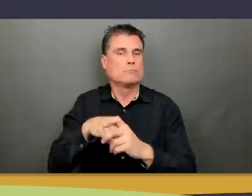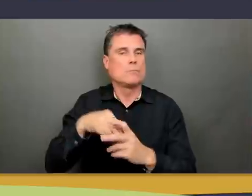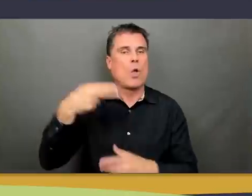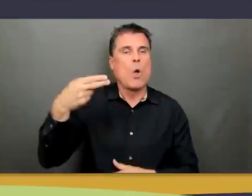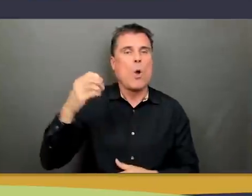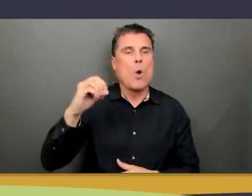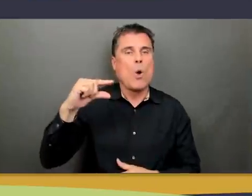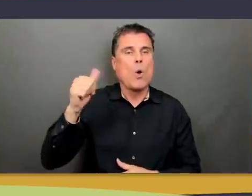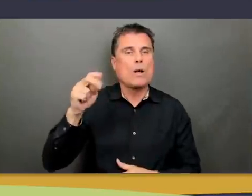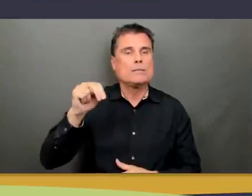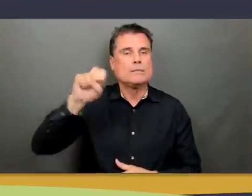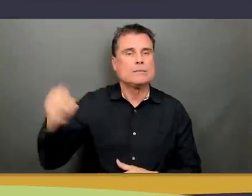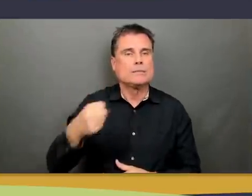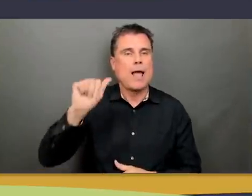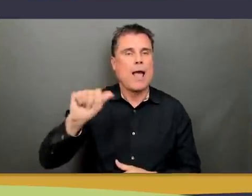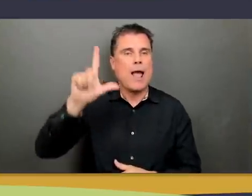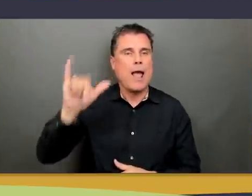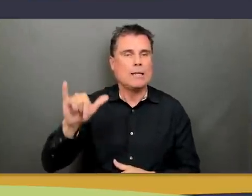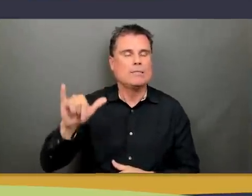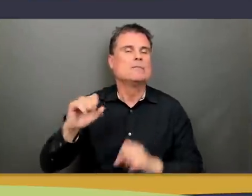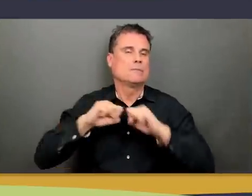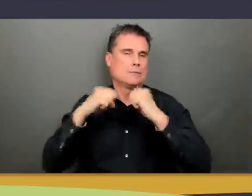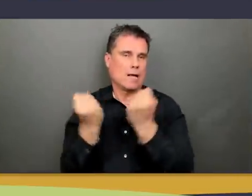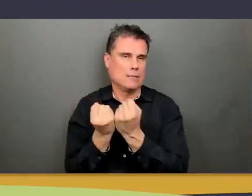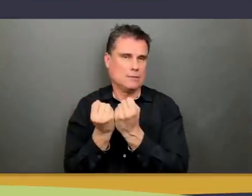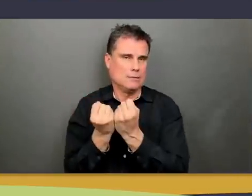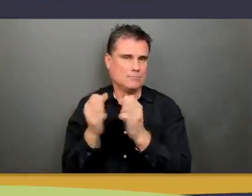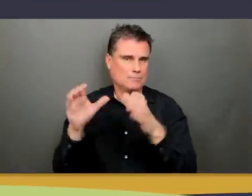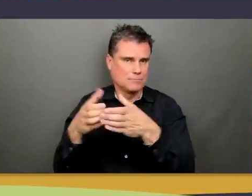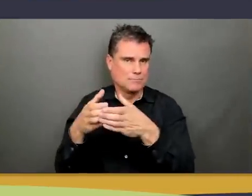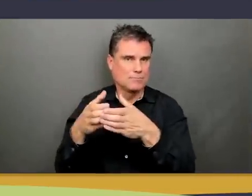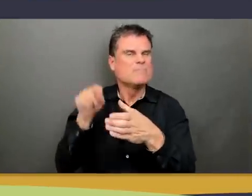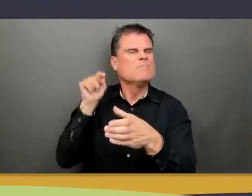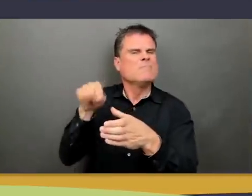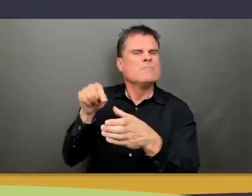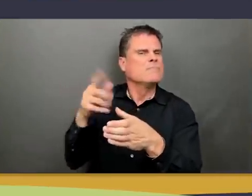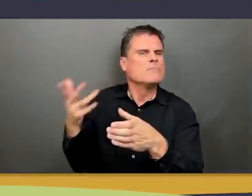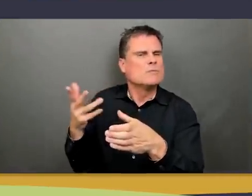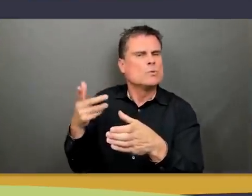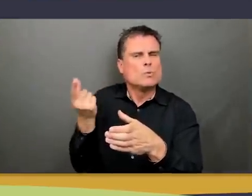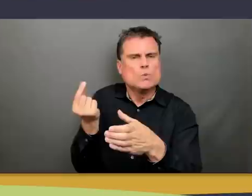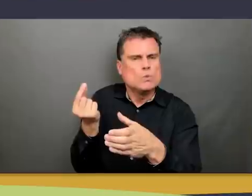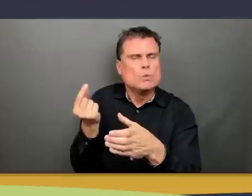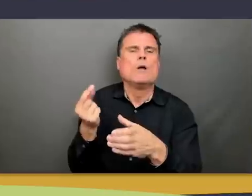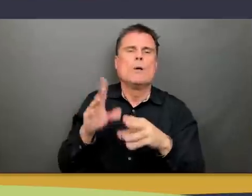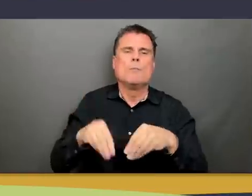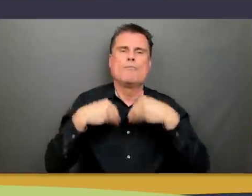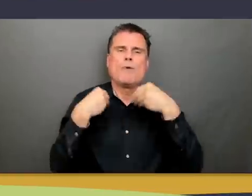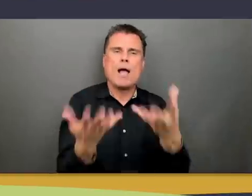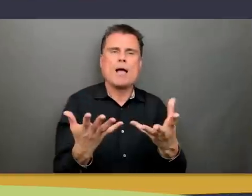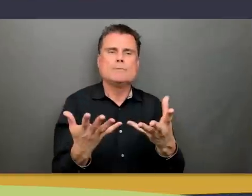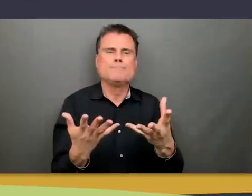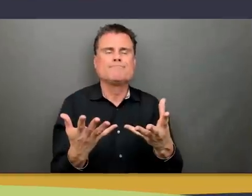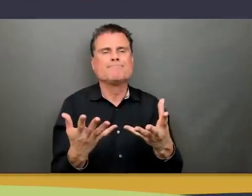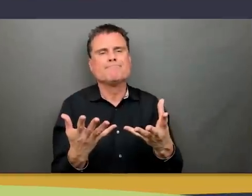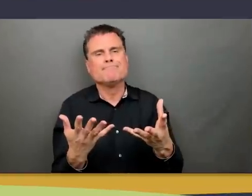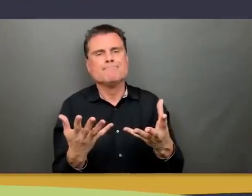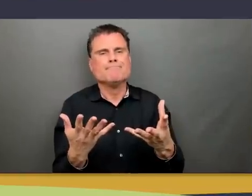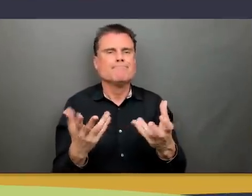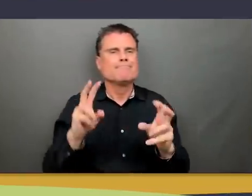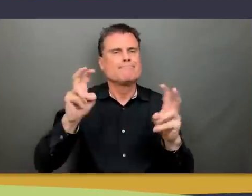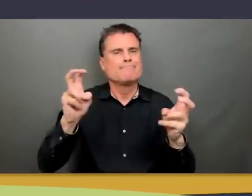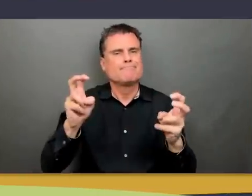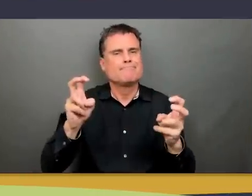Horgan's Alley Society to provide supportive housing to those most at risk of homelessness.